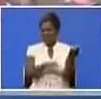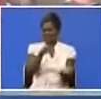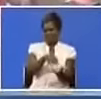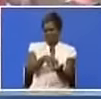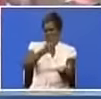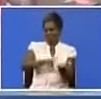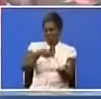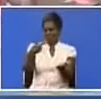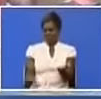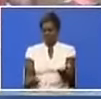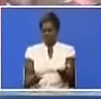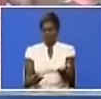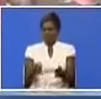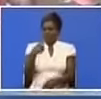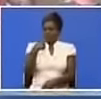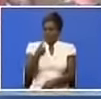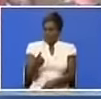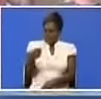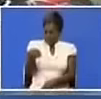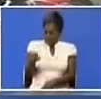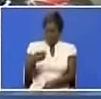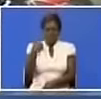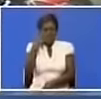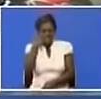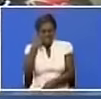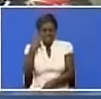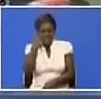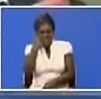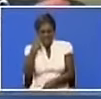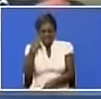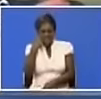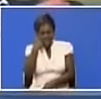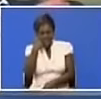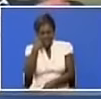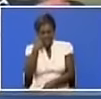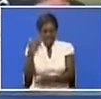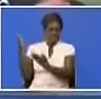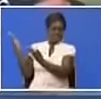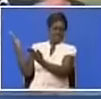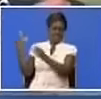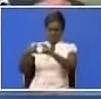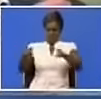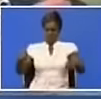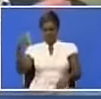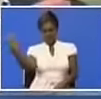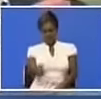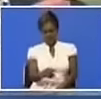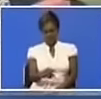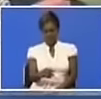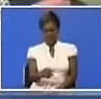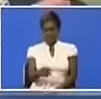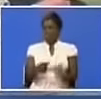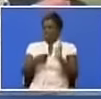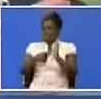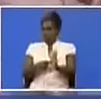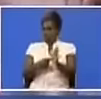alianguka. Karome claims that the boy had been unwell and in his view it is not the caning that led to his demise. He goes ahead to